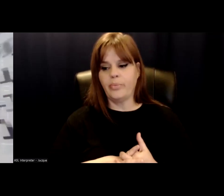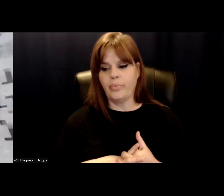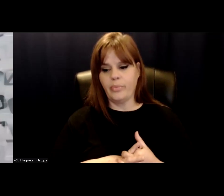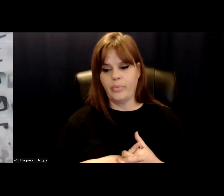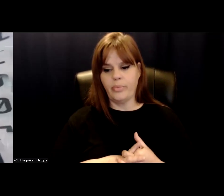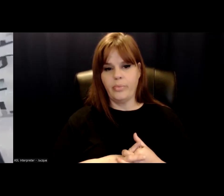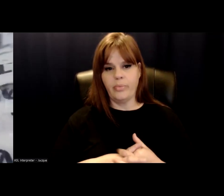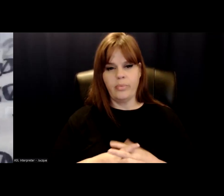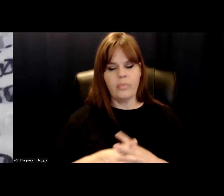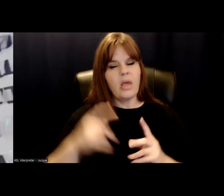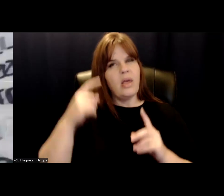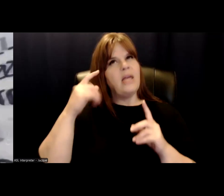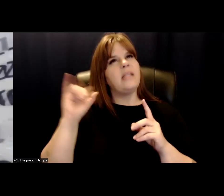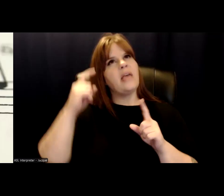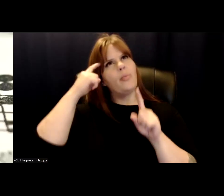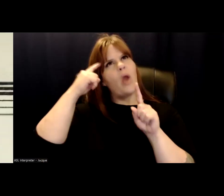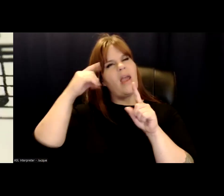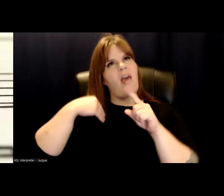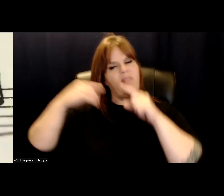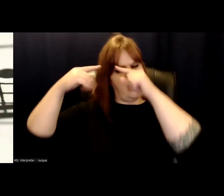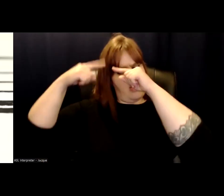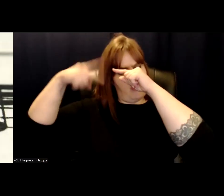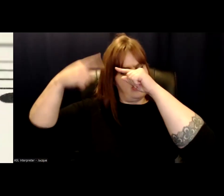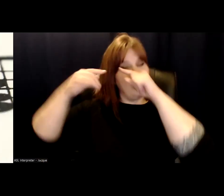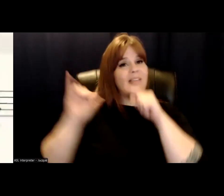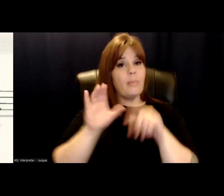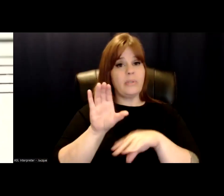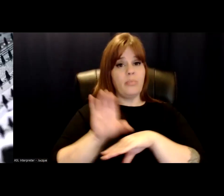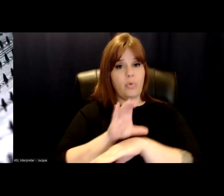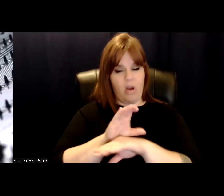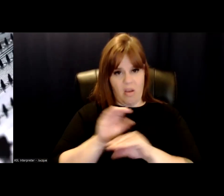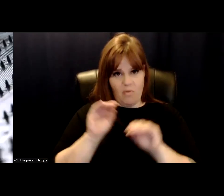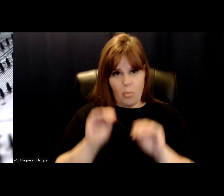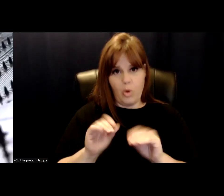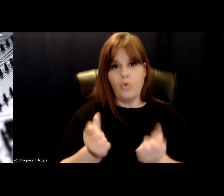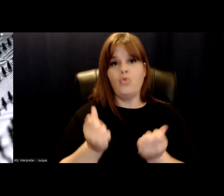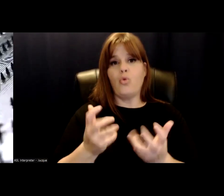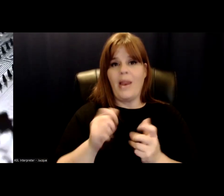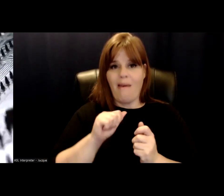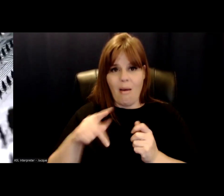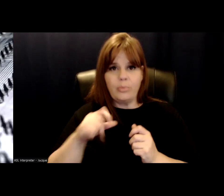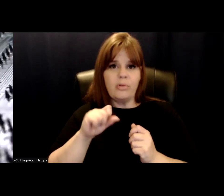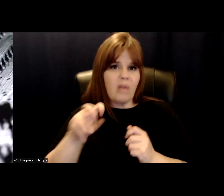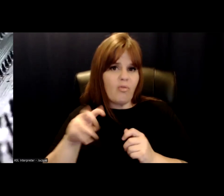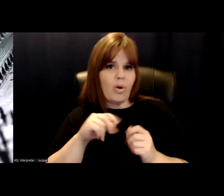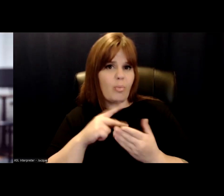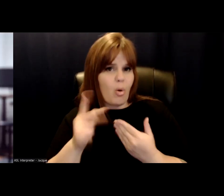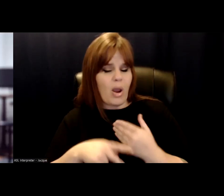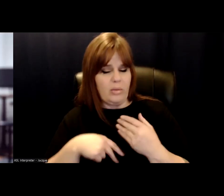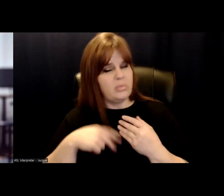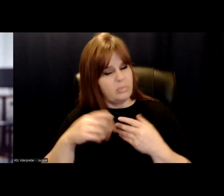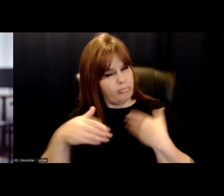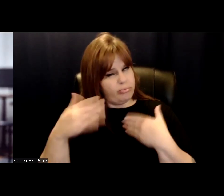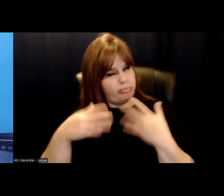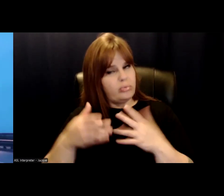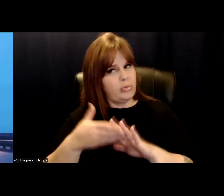a processor just like a computer. If you put too many programs on it or running them at the same time, that can slow down the processor. Driving is a